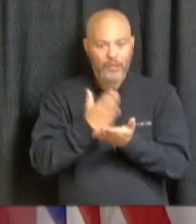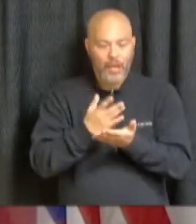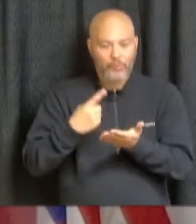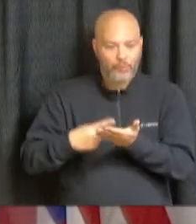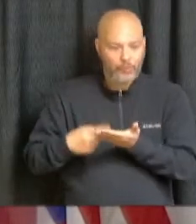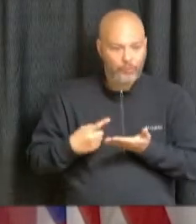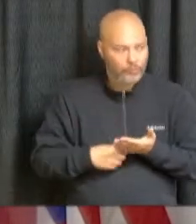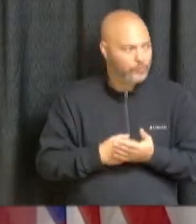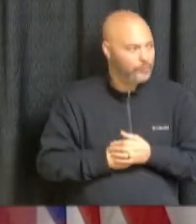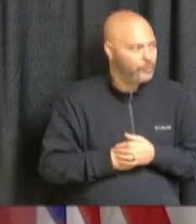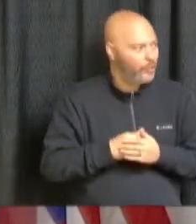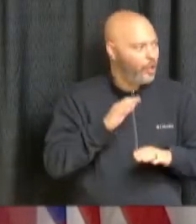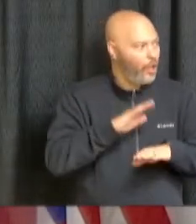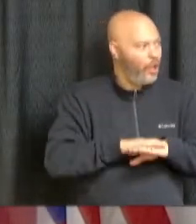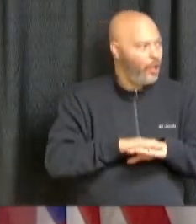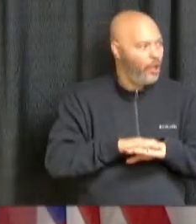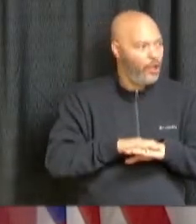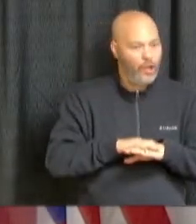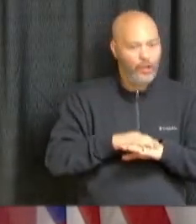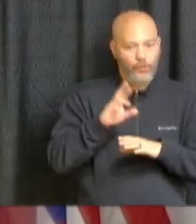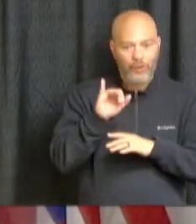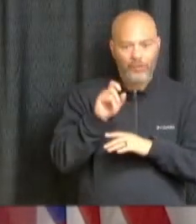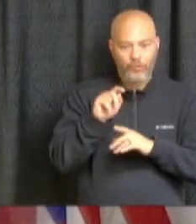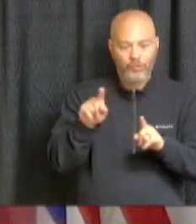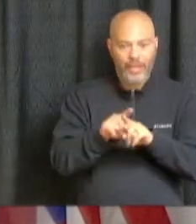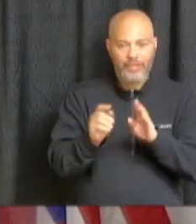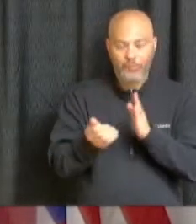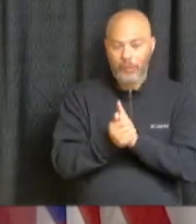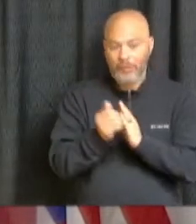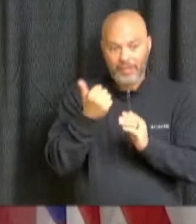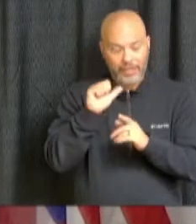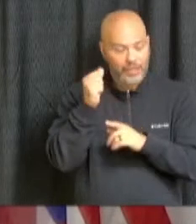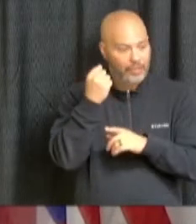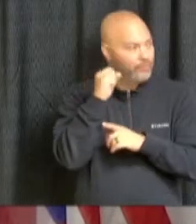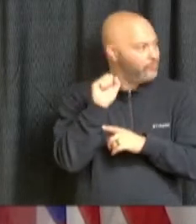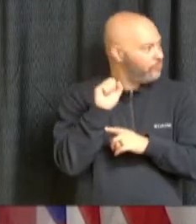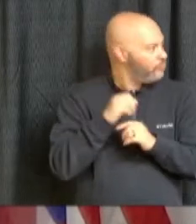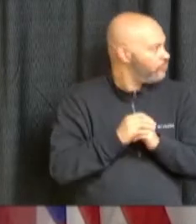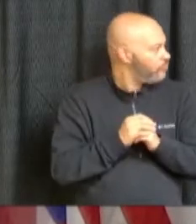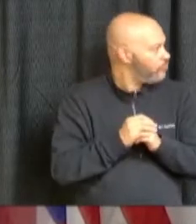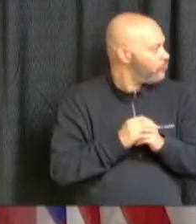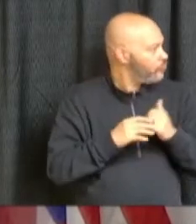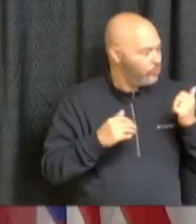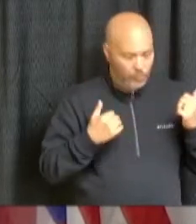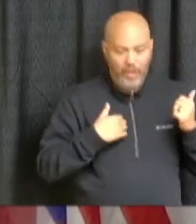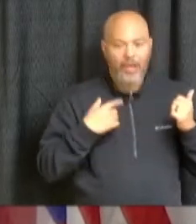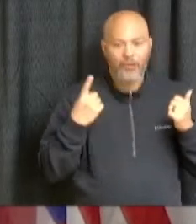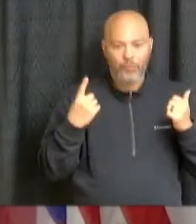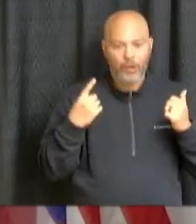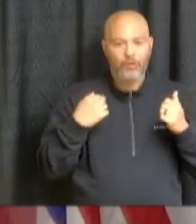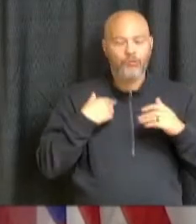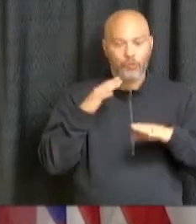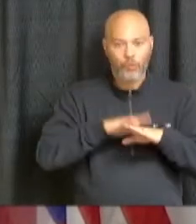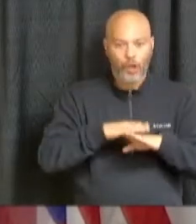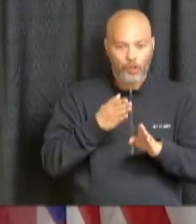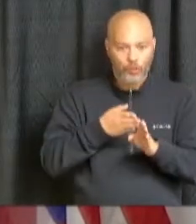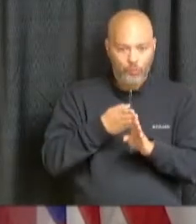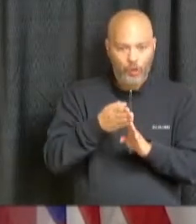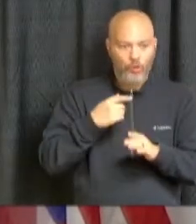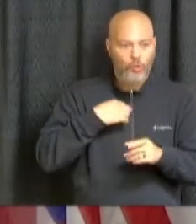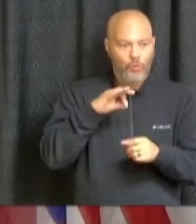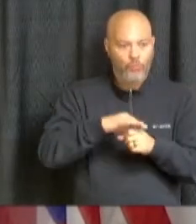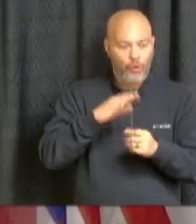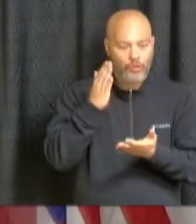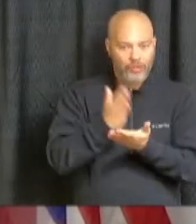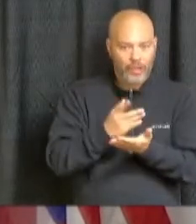Question been called for on the resolution as amended. Any objection? We have an objection, so we're on the board. We're voting